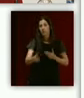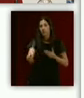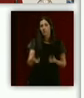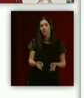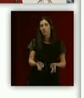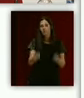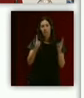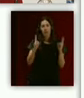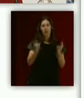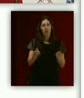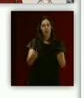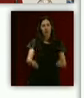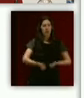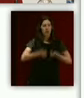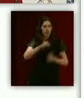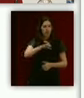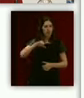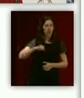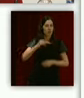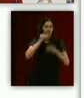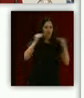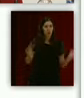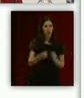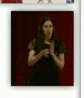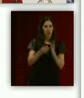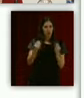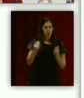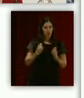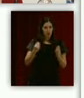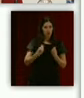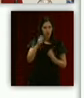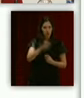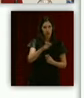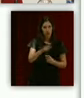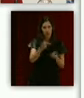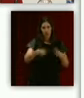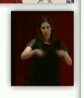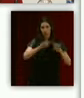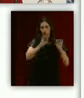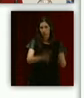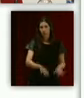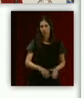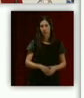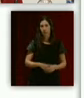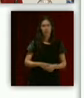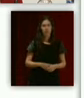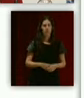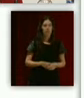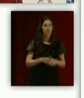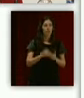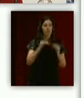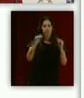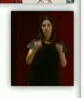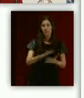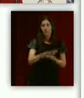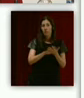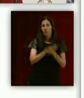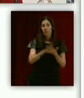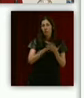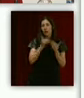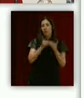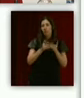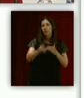would prove to be very useful for applications that increase autonomy or self-dependency